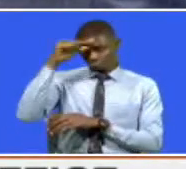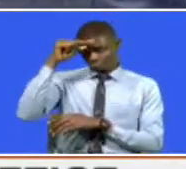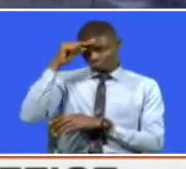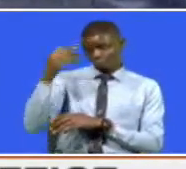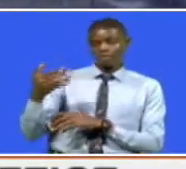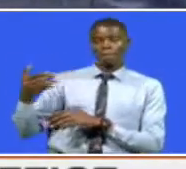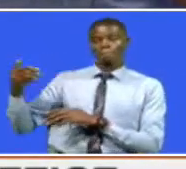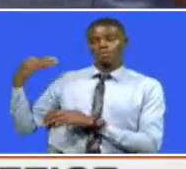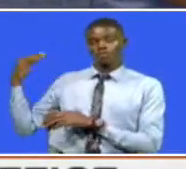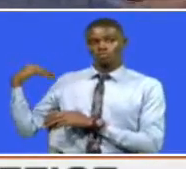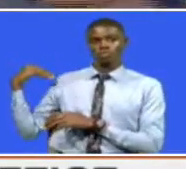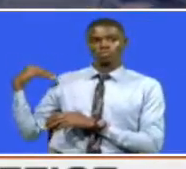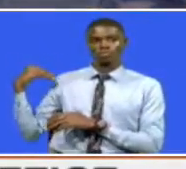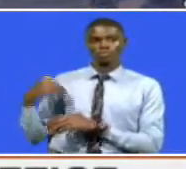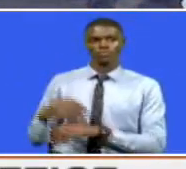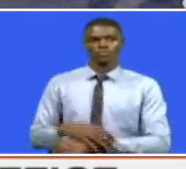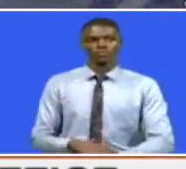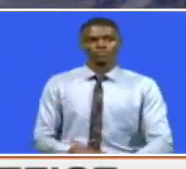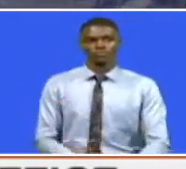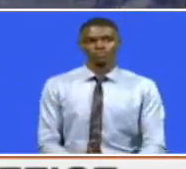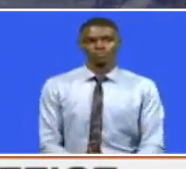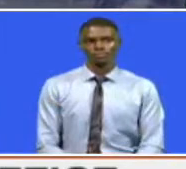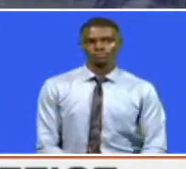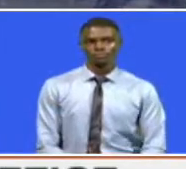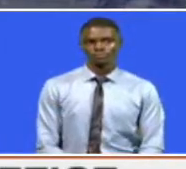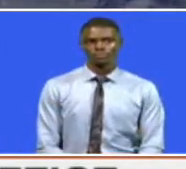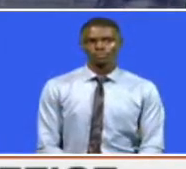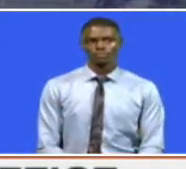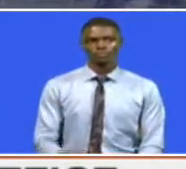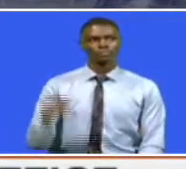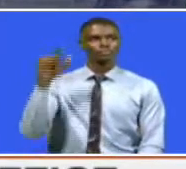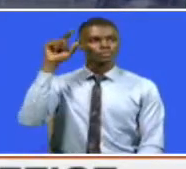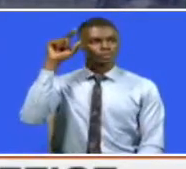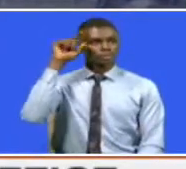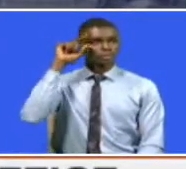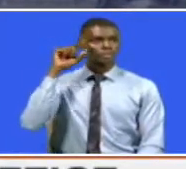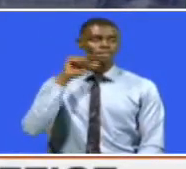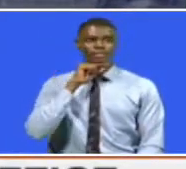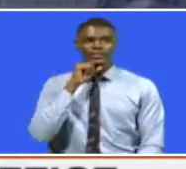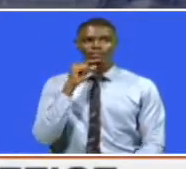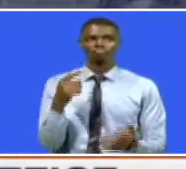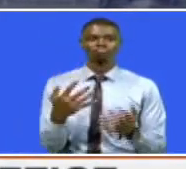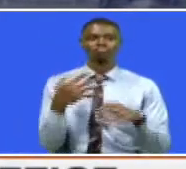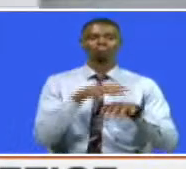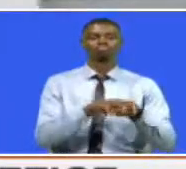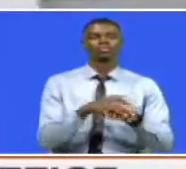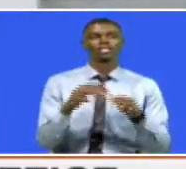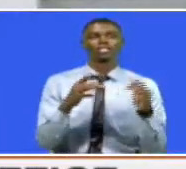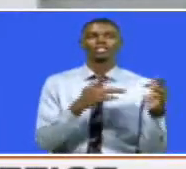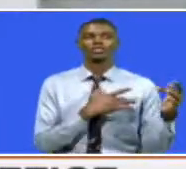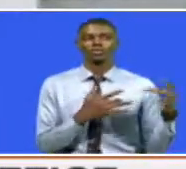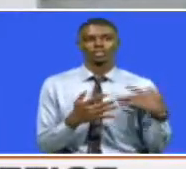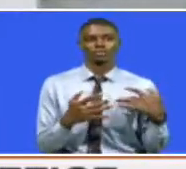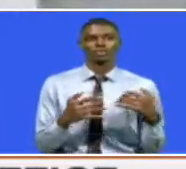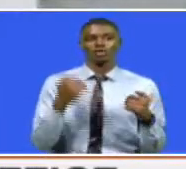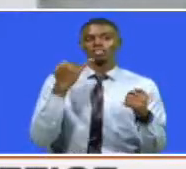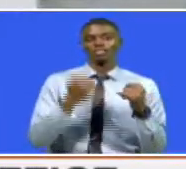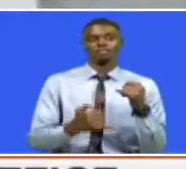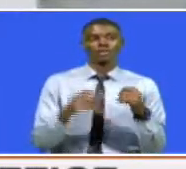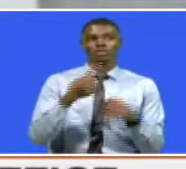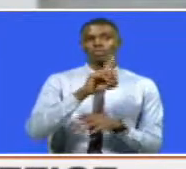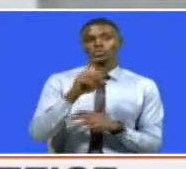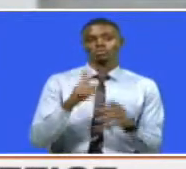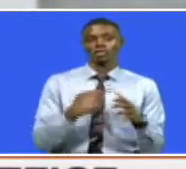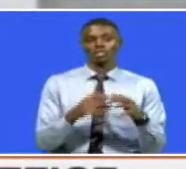have actually postulated, as far as gender composition is concerned. I want to ask the final question, and then we conclude